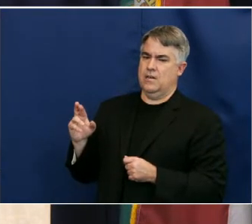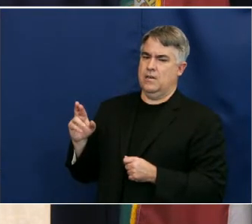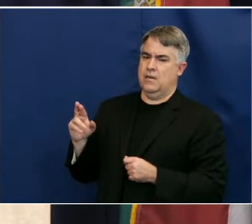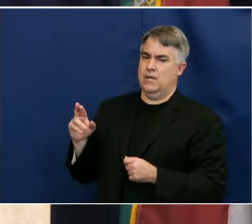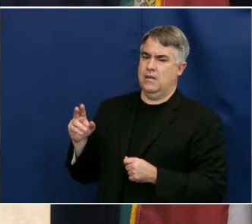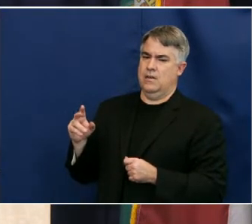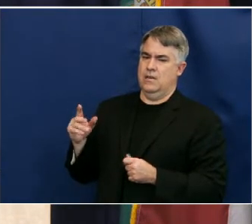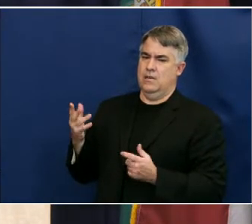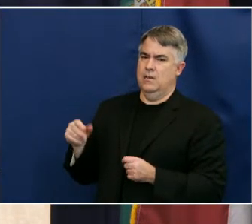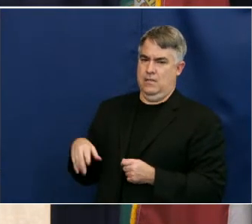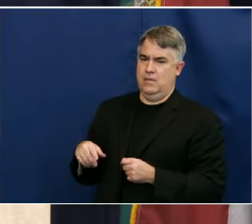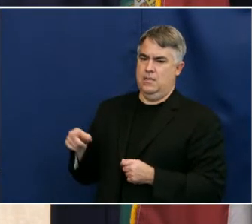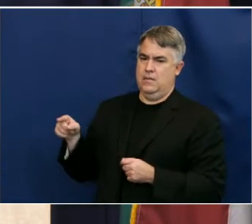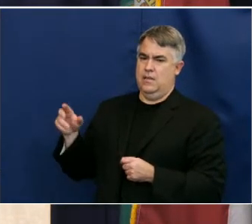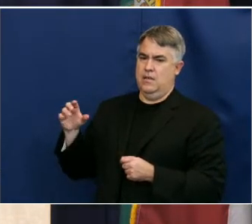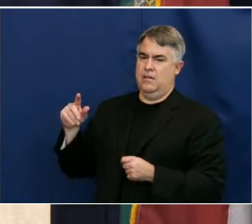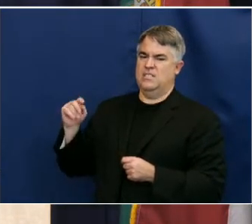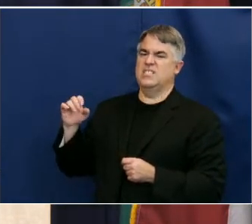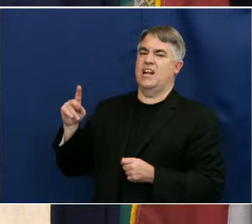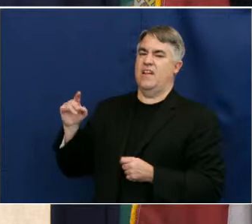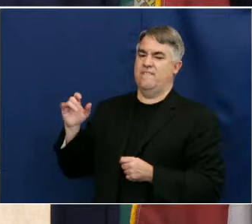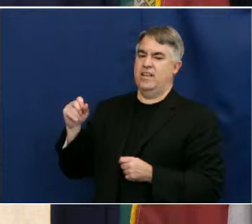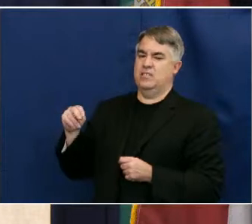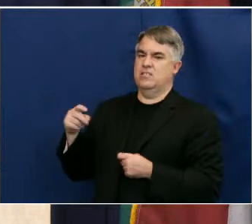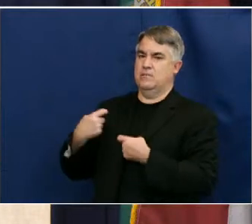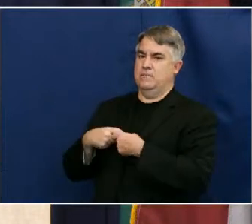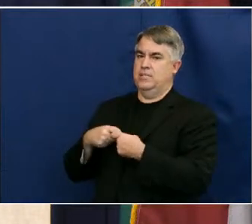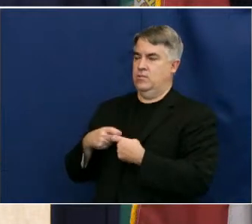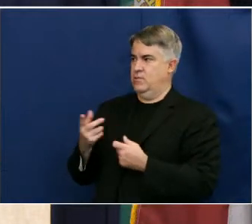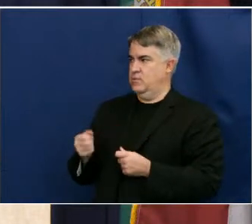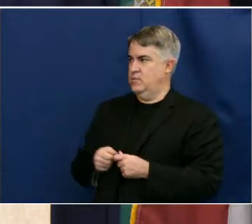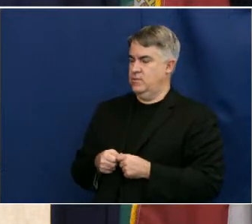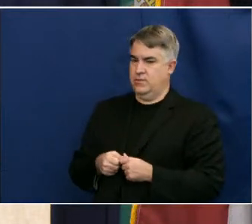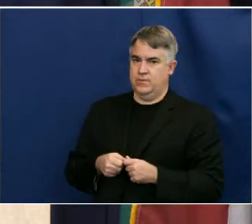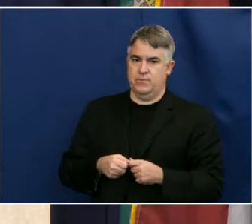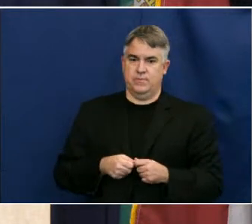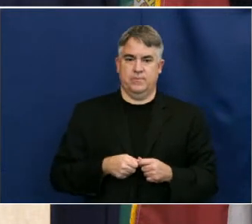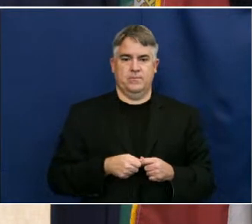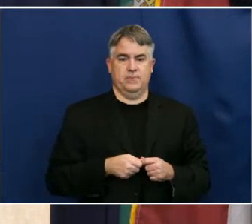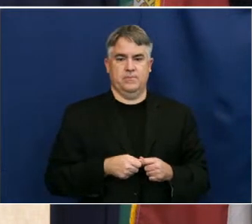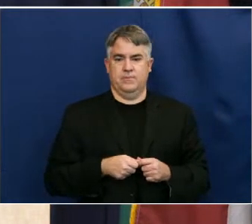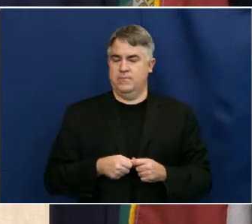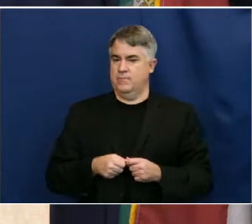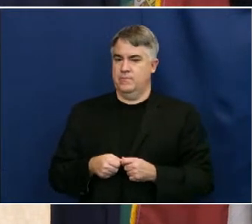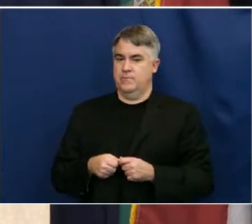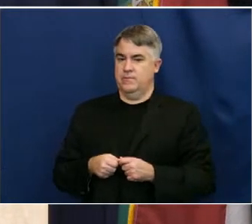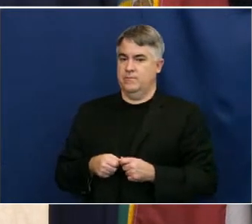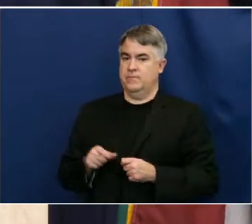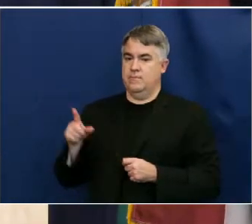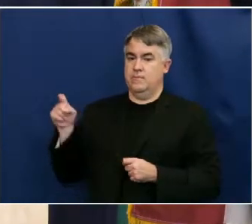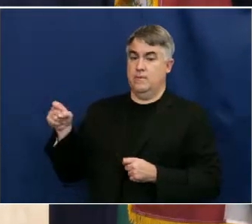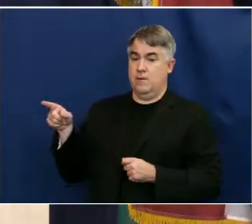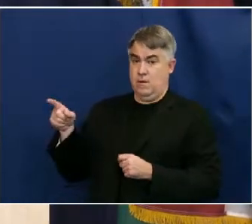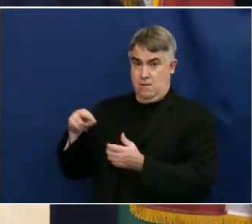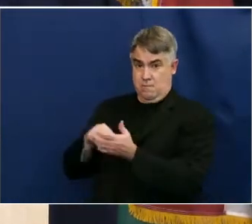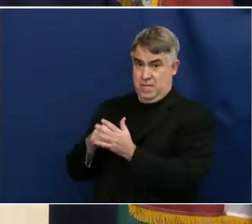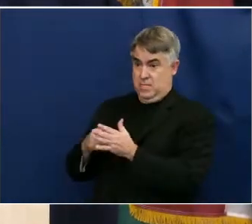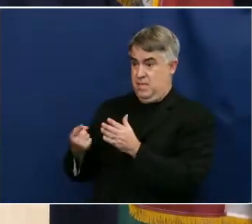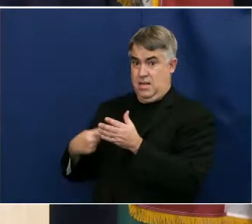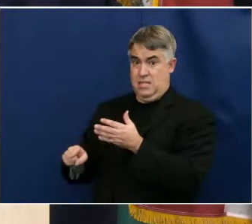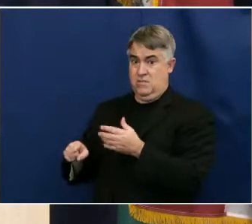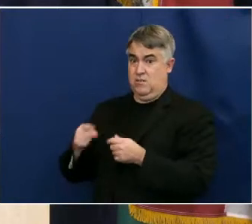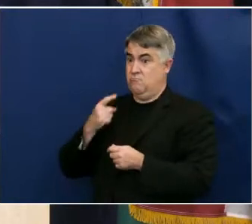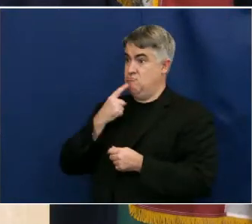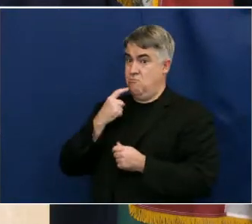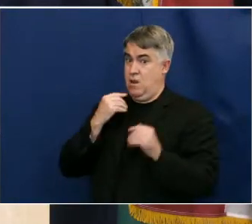response. As a 3-part question. The first part is, how optimistic is the county that we can go back into the red tier next week?